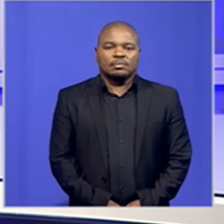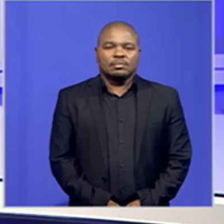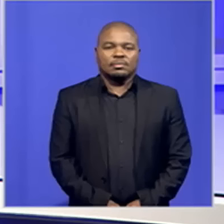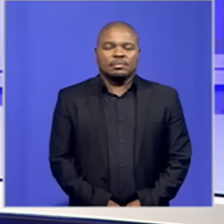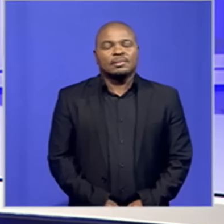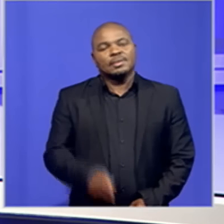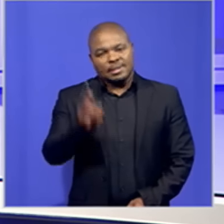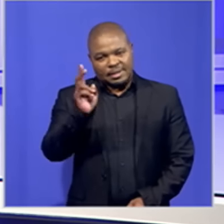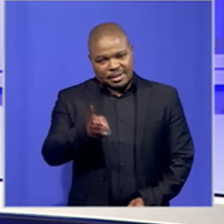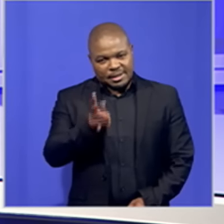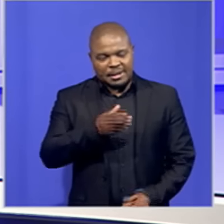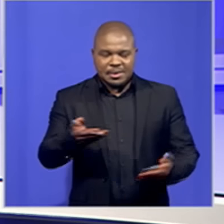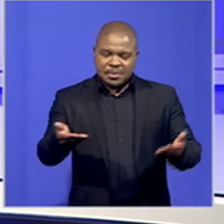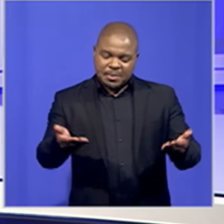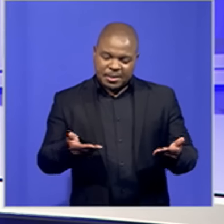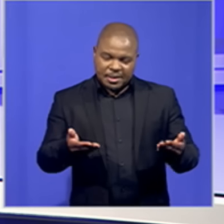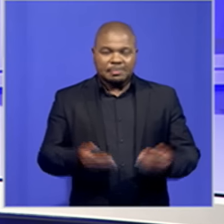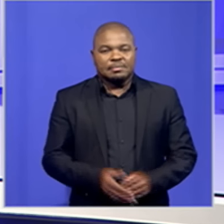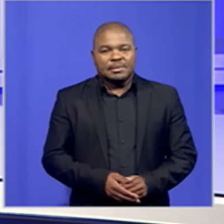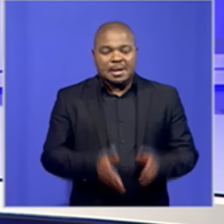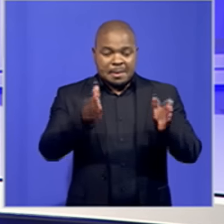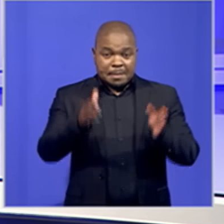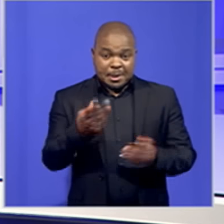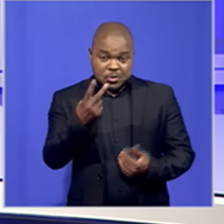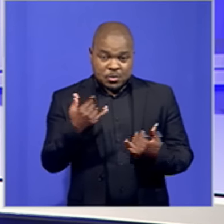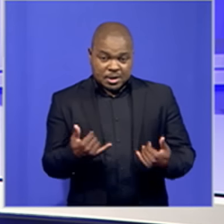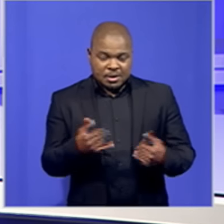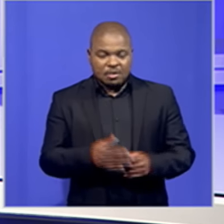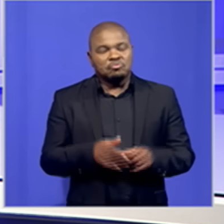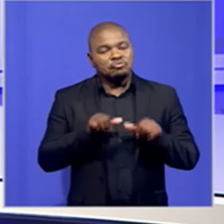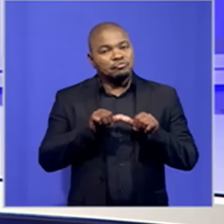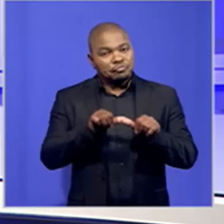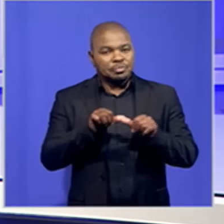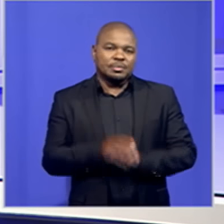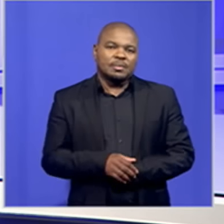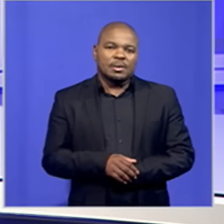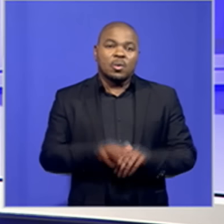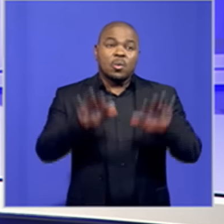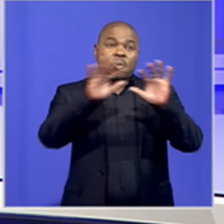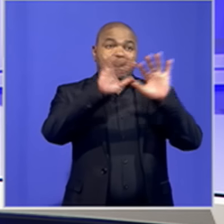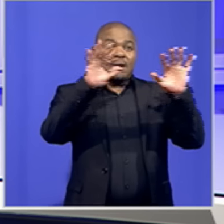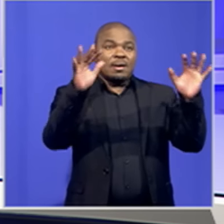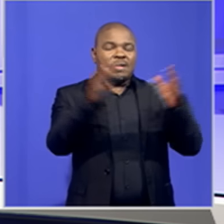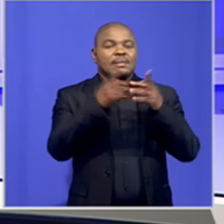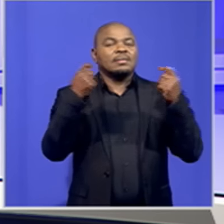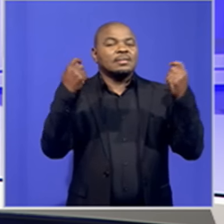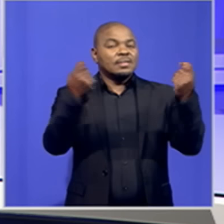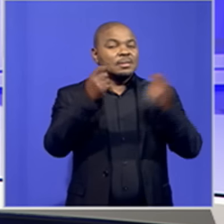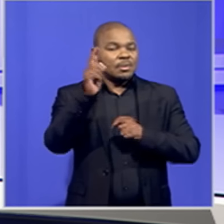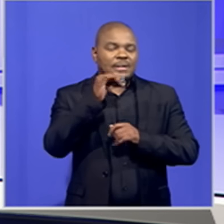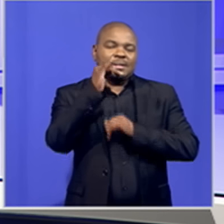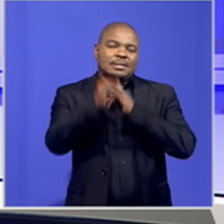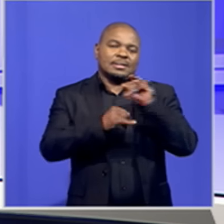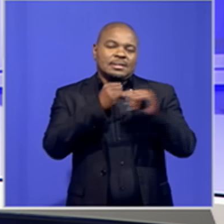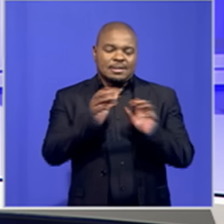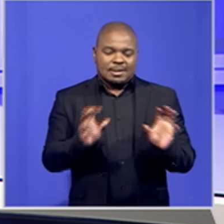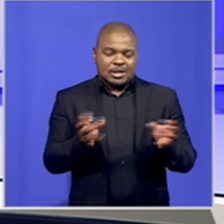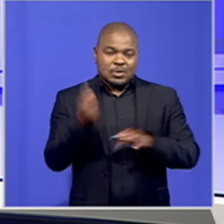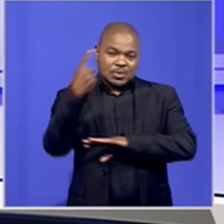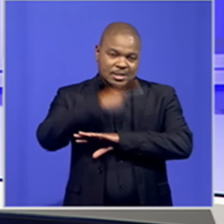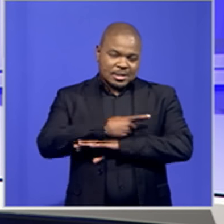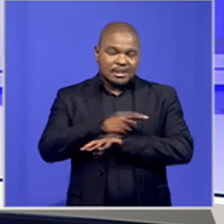re boe gape re go amogele mogaetsho mo karolong ena bobedi mme re ditsoletse ka gore lefatshe le keteka letsatsi la lefatshe la radio gompieno